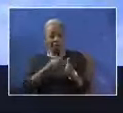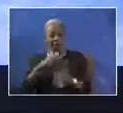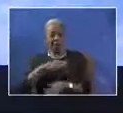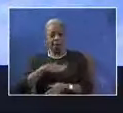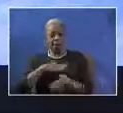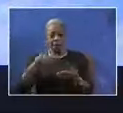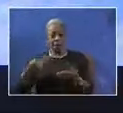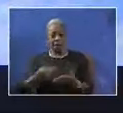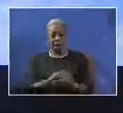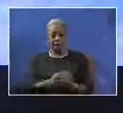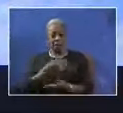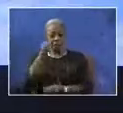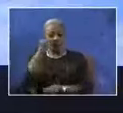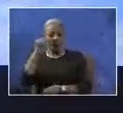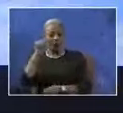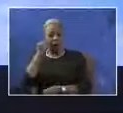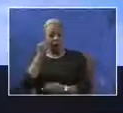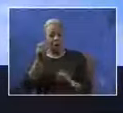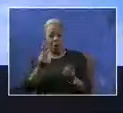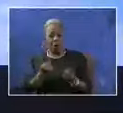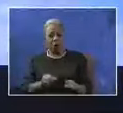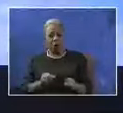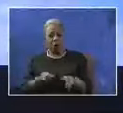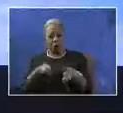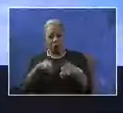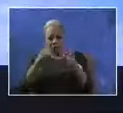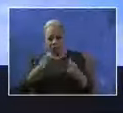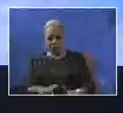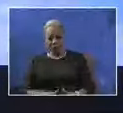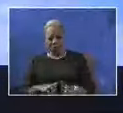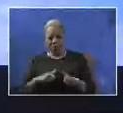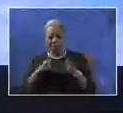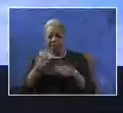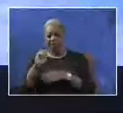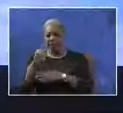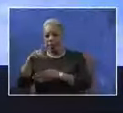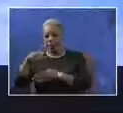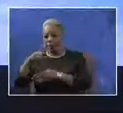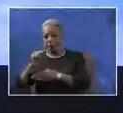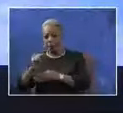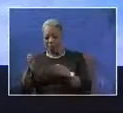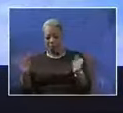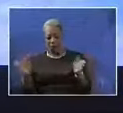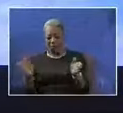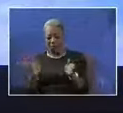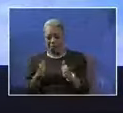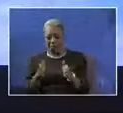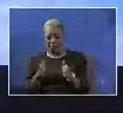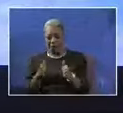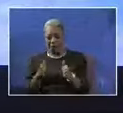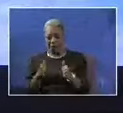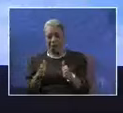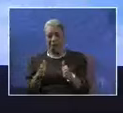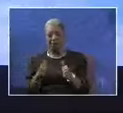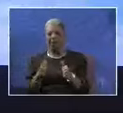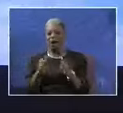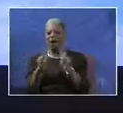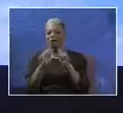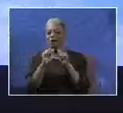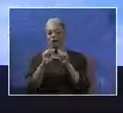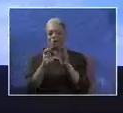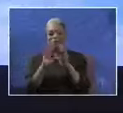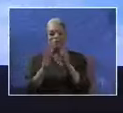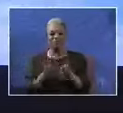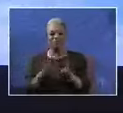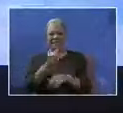in an apartment, you were cool. You worshiped the Lord. You came to church. You sung in the choir. But now that you got this nice house, some